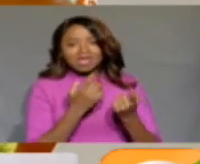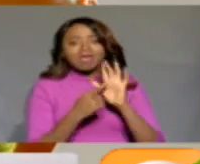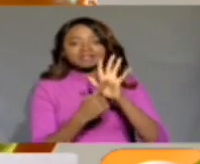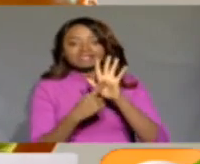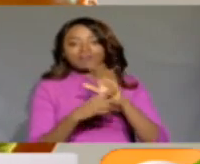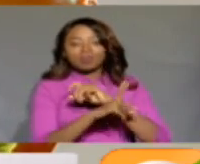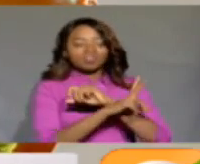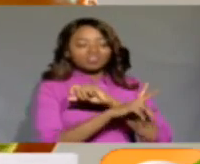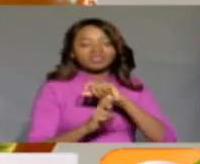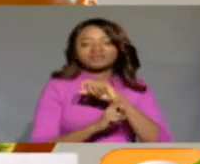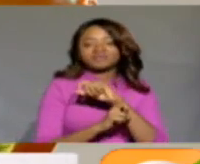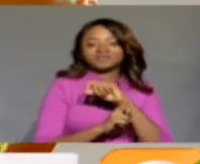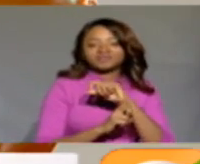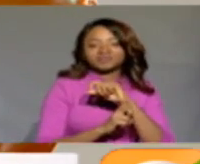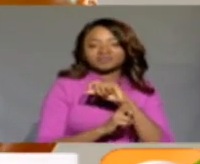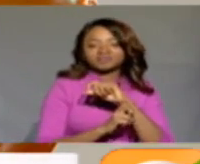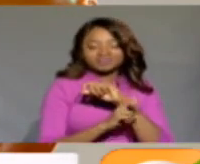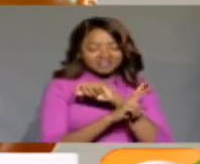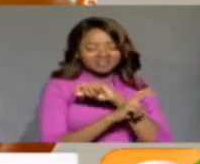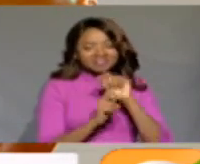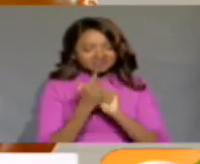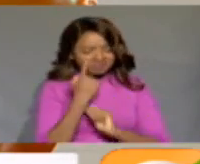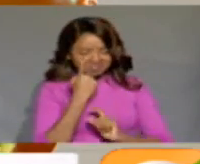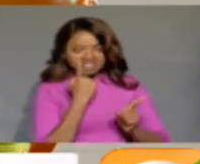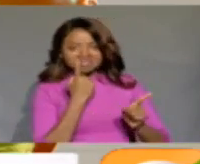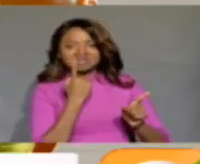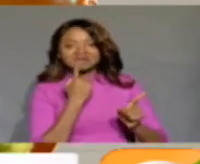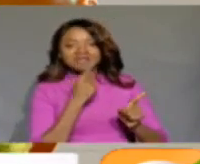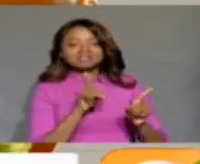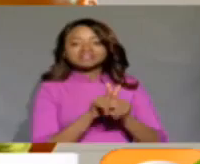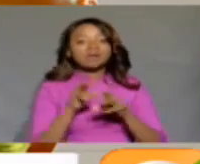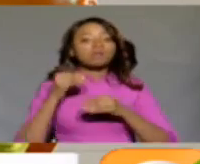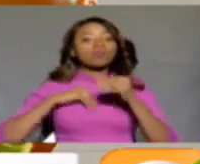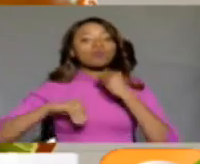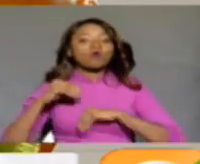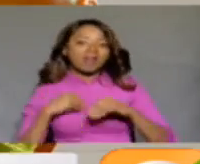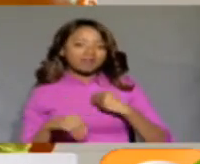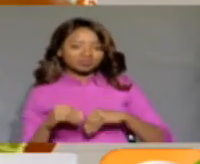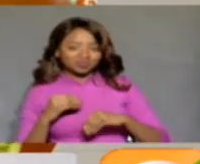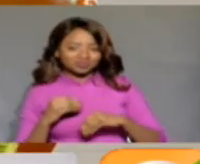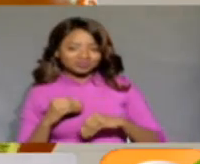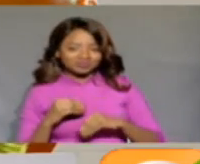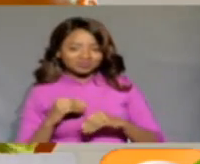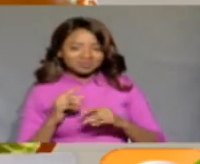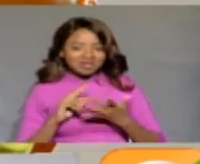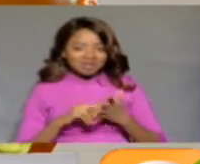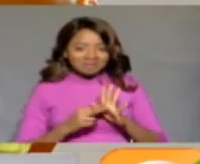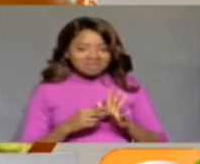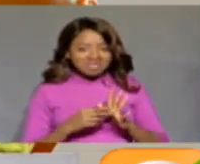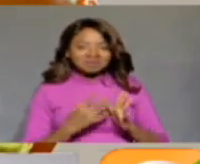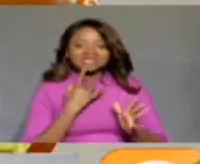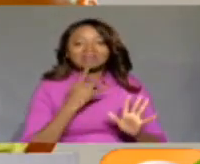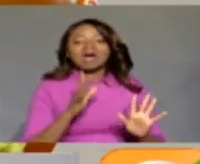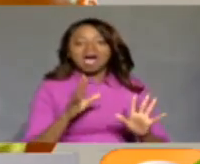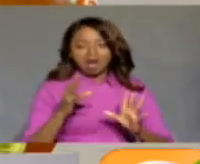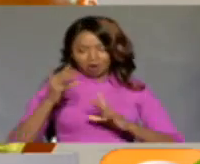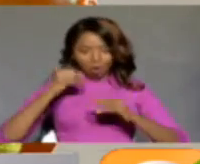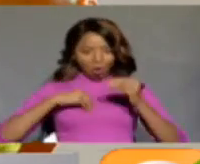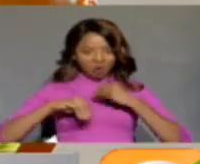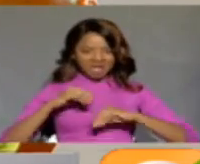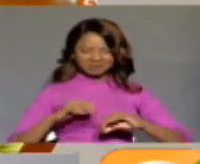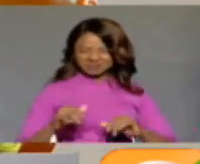theft. We have mischaracterized theft, we call it corruption. We have embellished it, it looks good. Corruption is a good